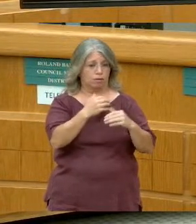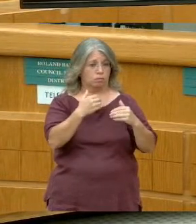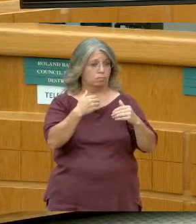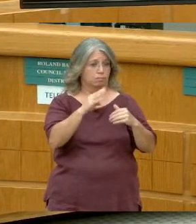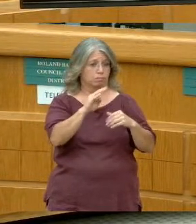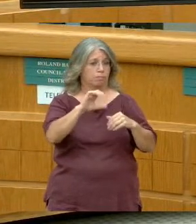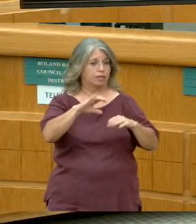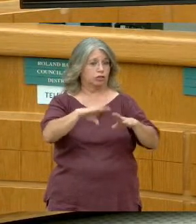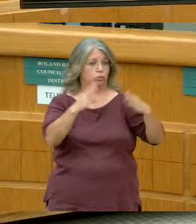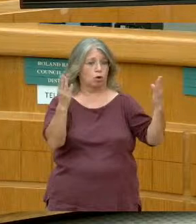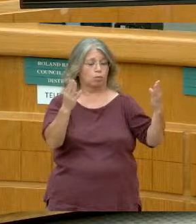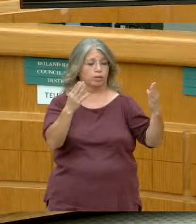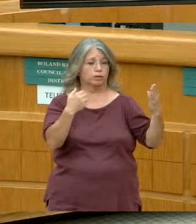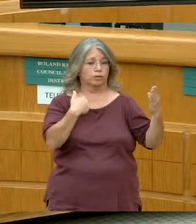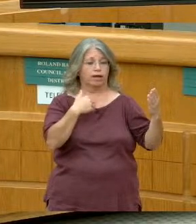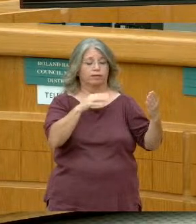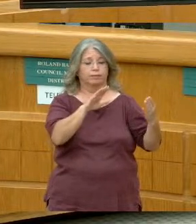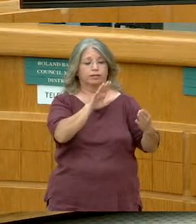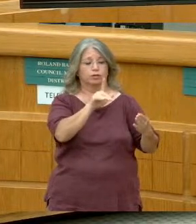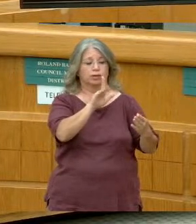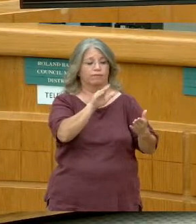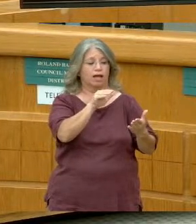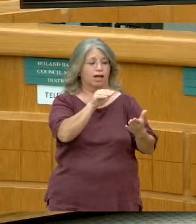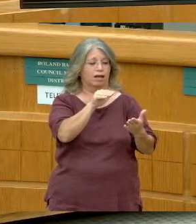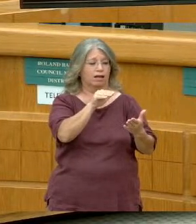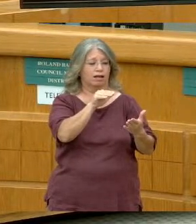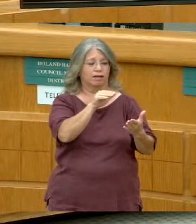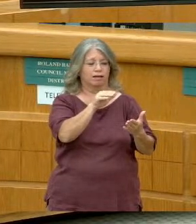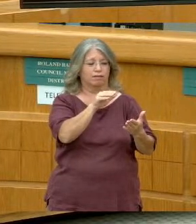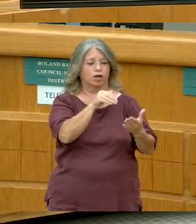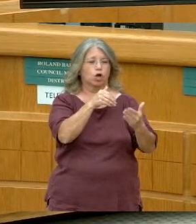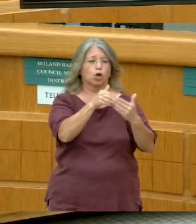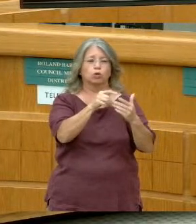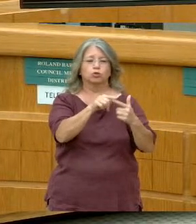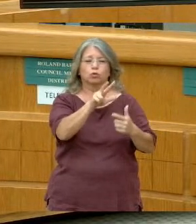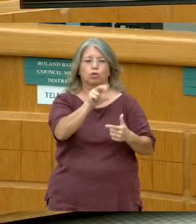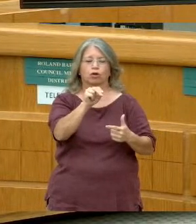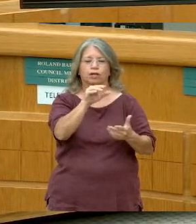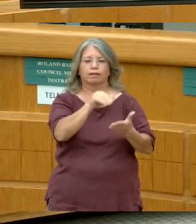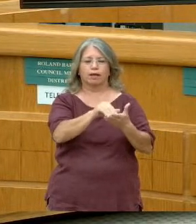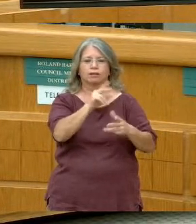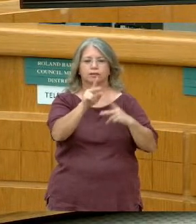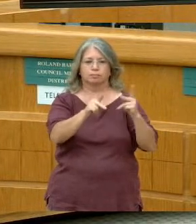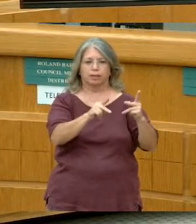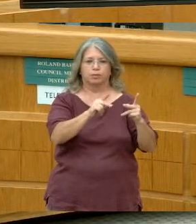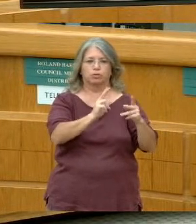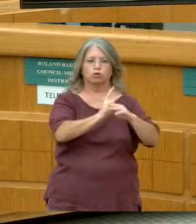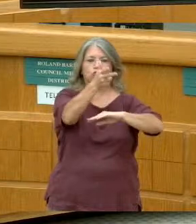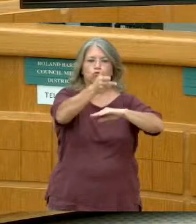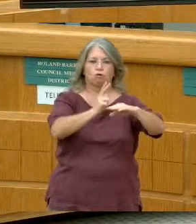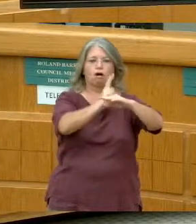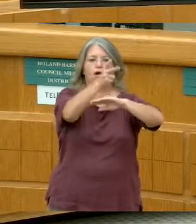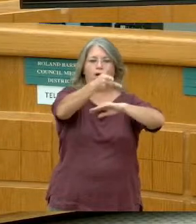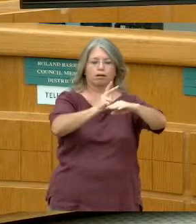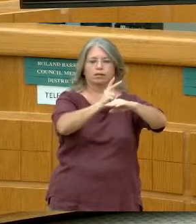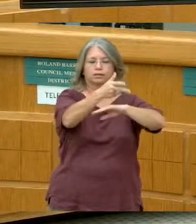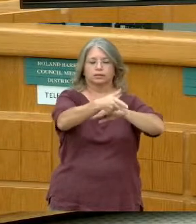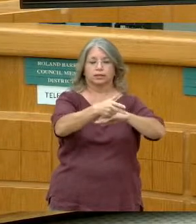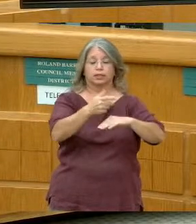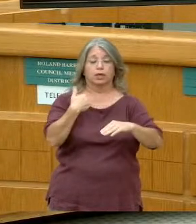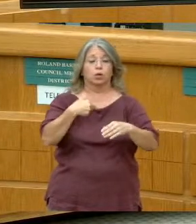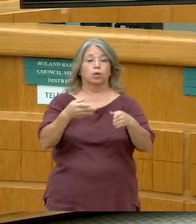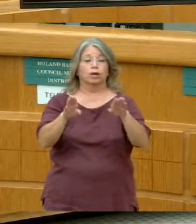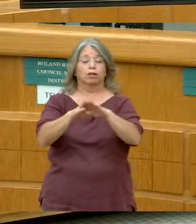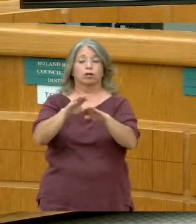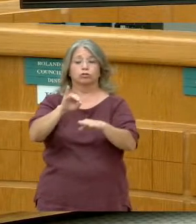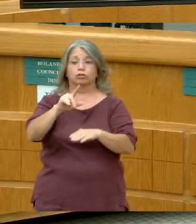to close to 30,000 vehicles in a 24-hour period going over that bridge. With the 4th of July closures, there was